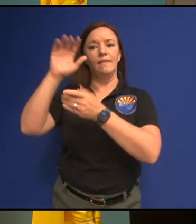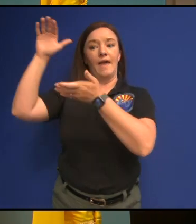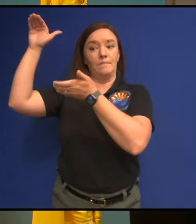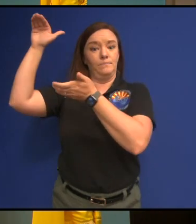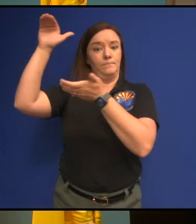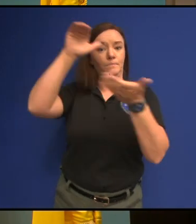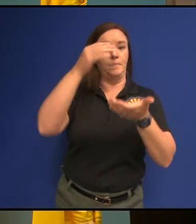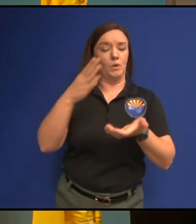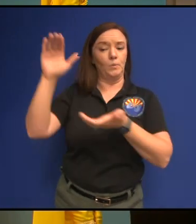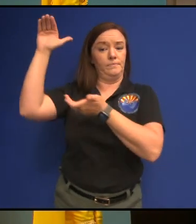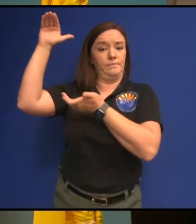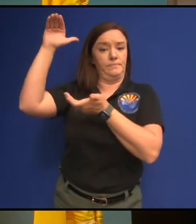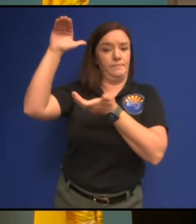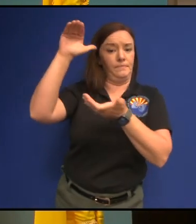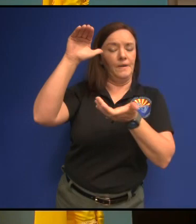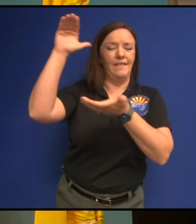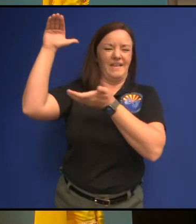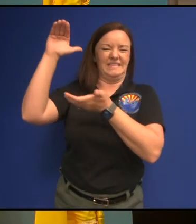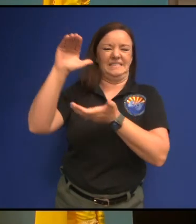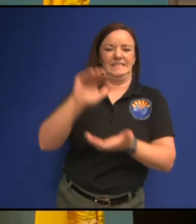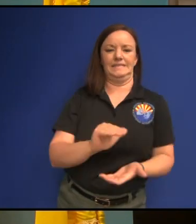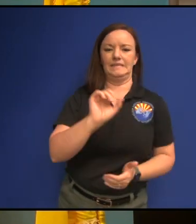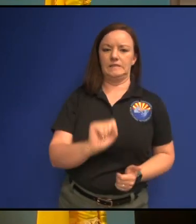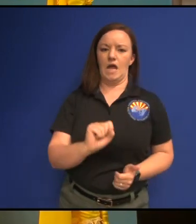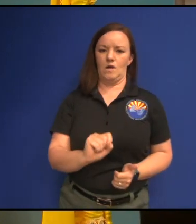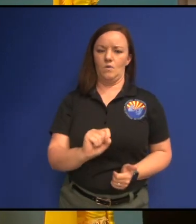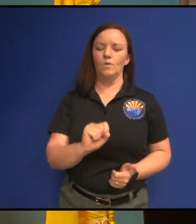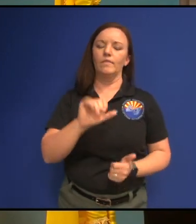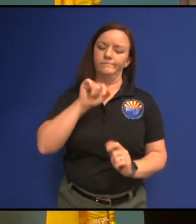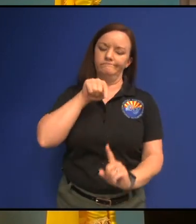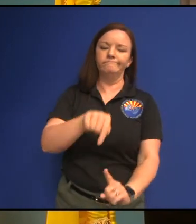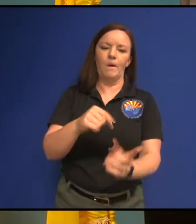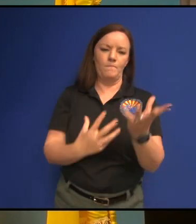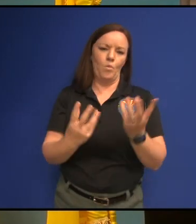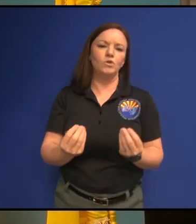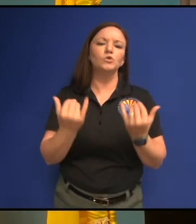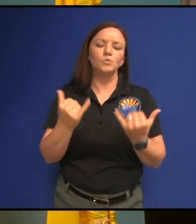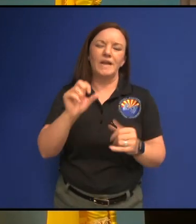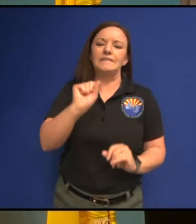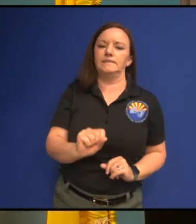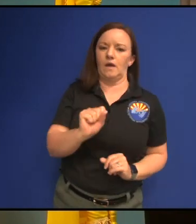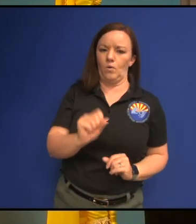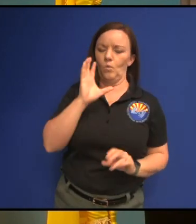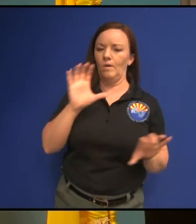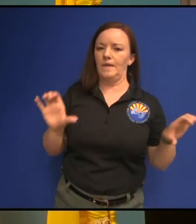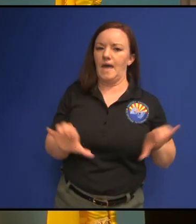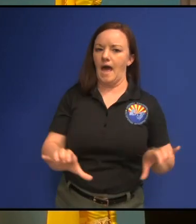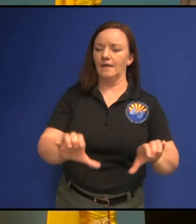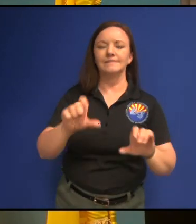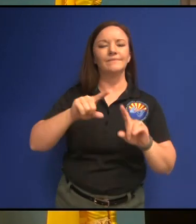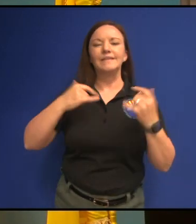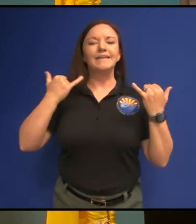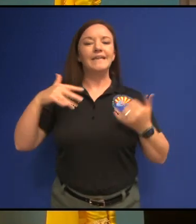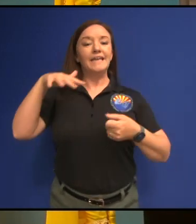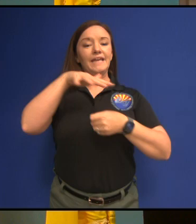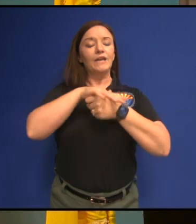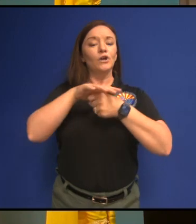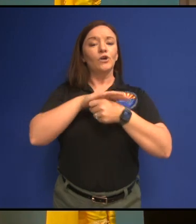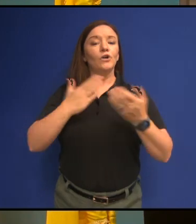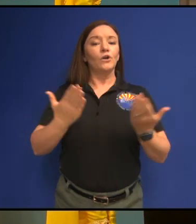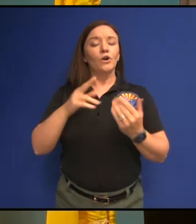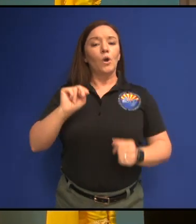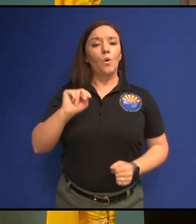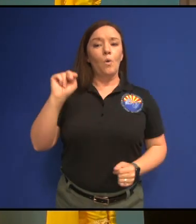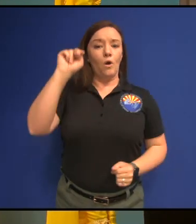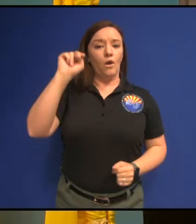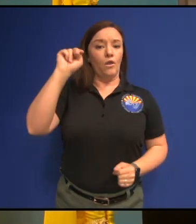where all that moisture is today. So that's where more of the activity is going to be today versus up here where we'll be generally clear. Like I said,